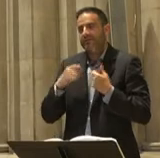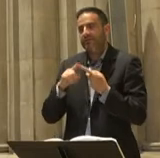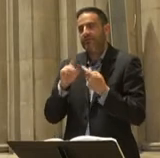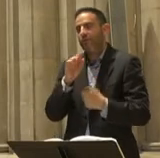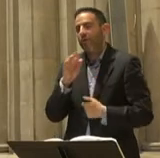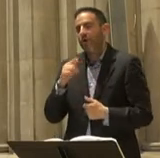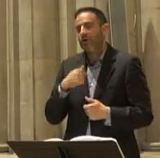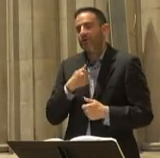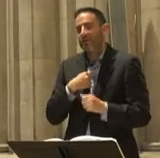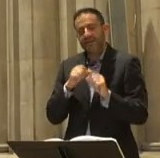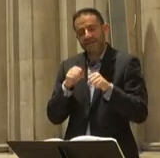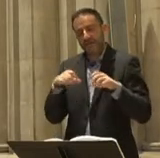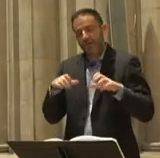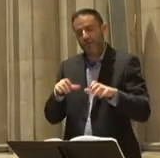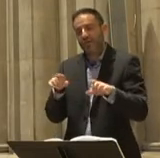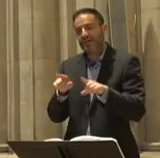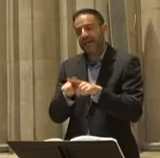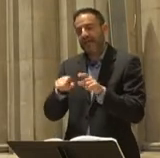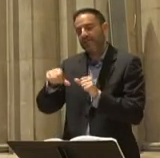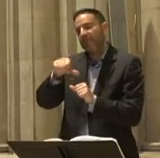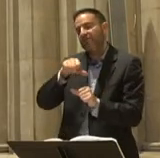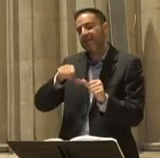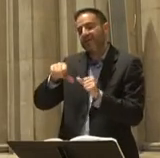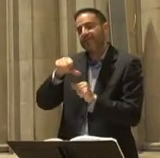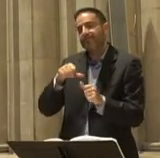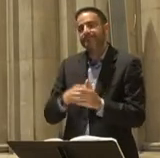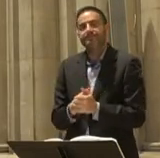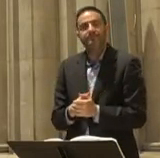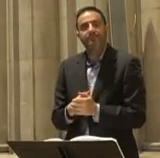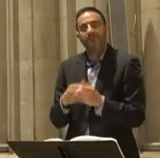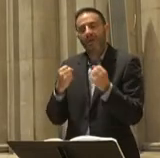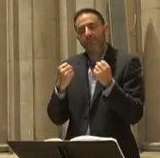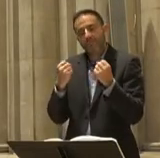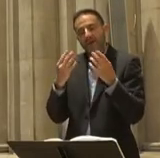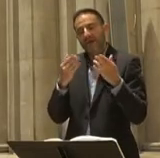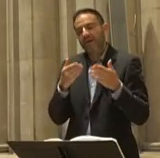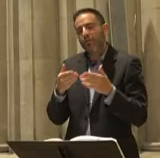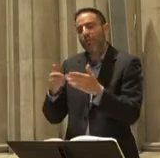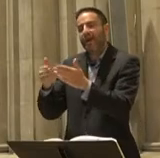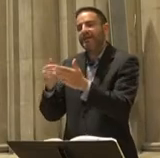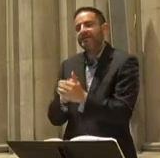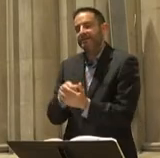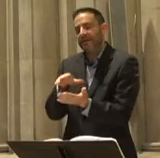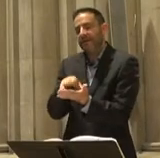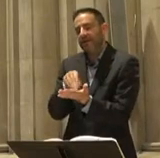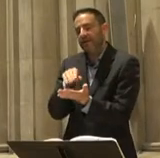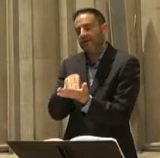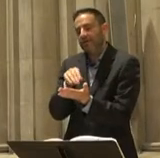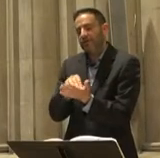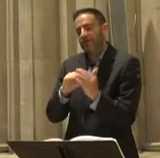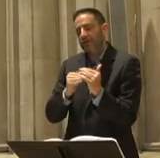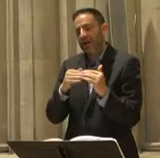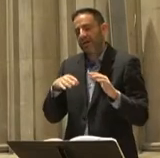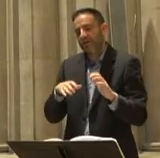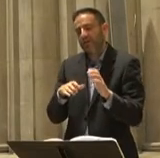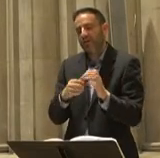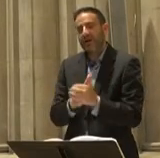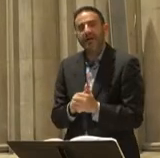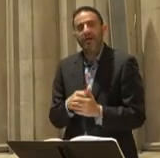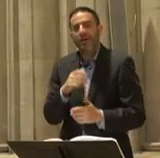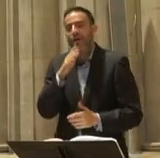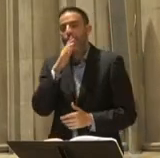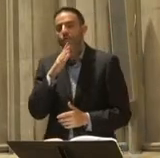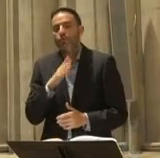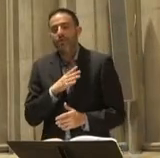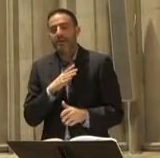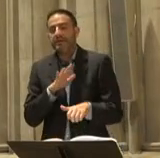so that we could do the same for each other in so many different ways and learn how to do it. Or, once again, the woman coming